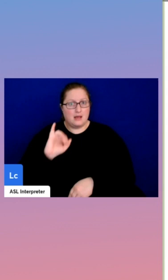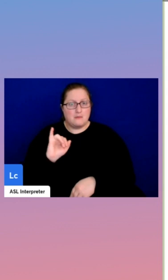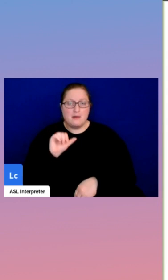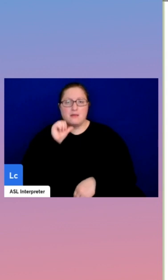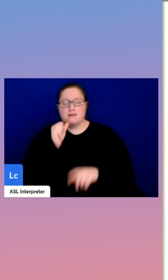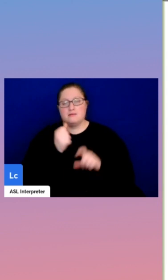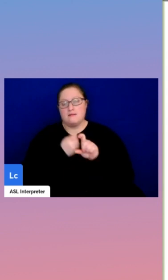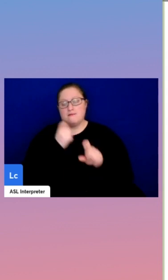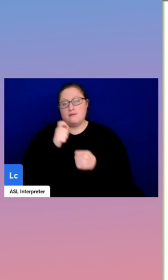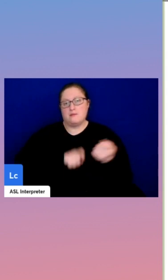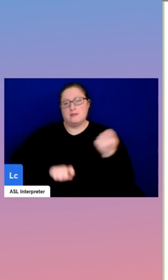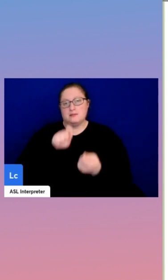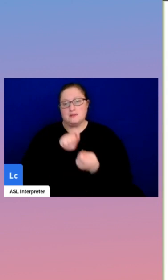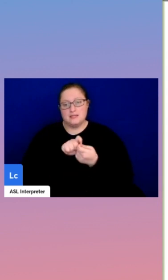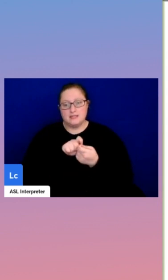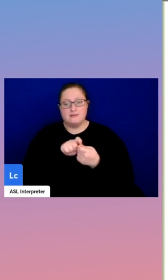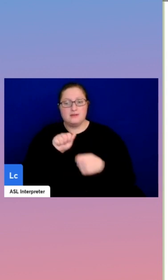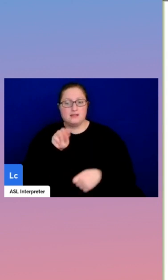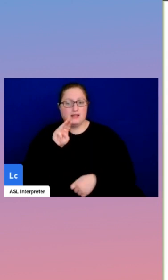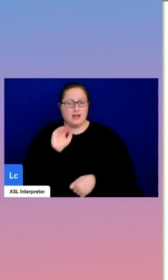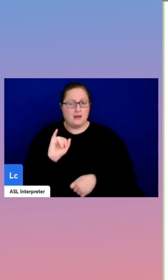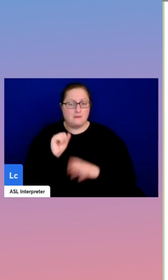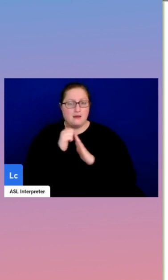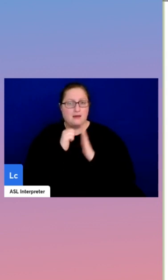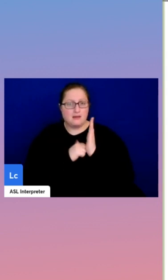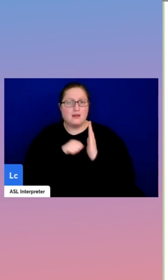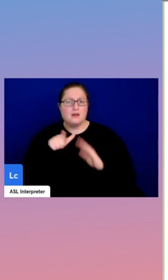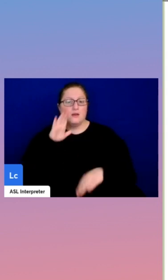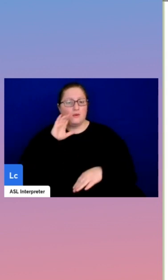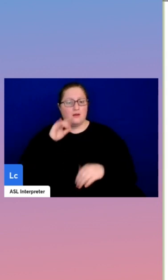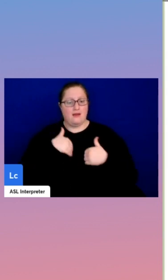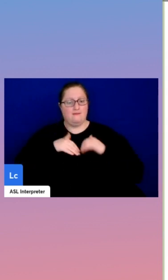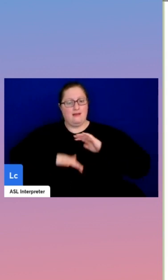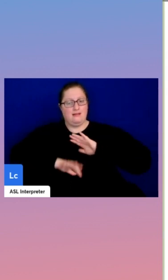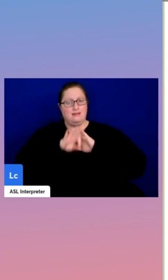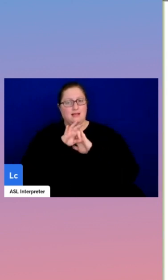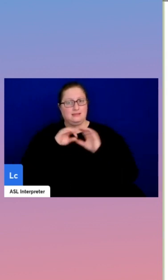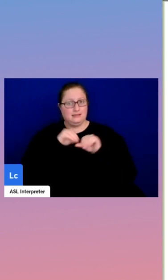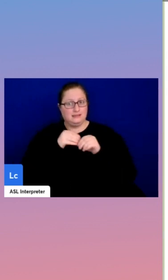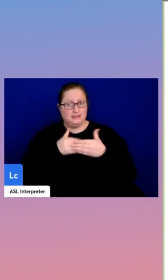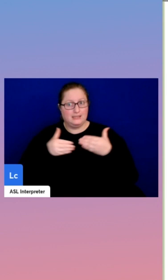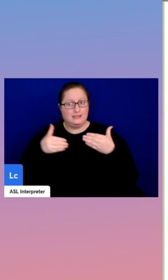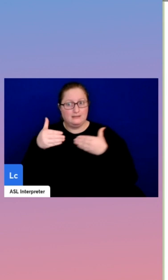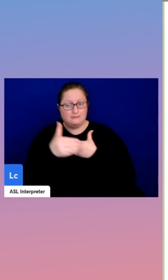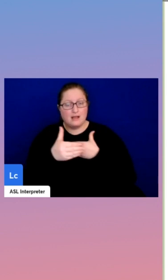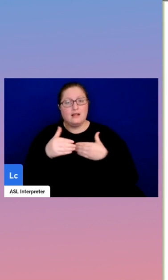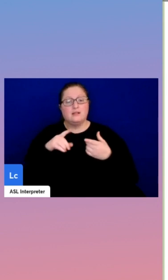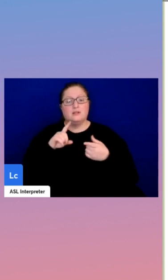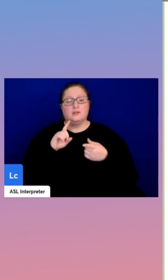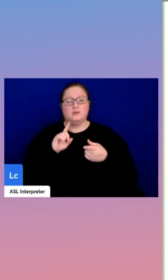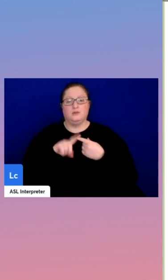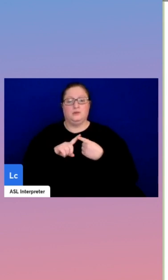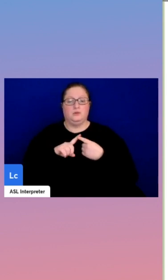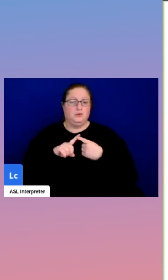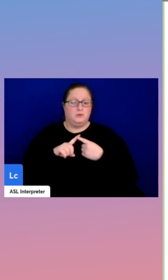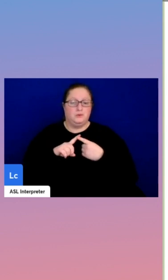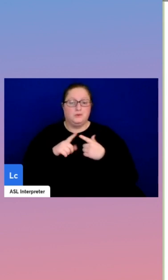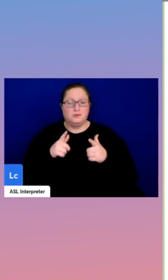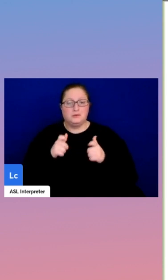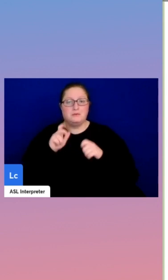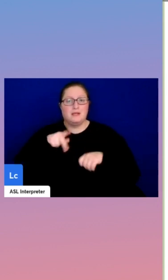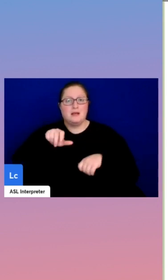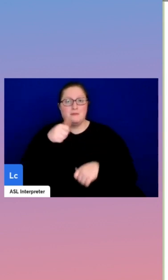from a specific AMI build account that you would have elected in advance. To spin up any EC2 instances, be